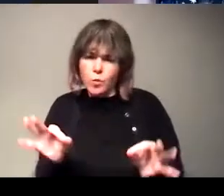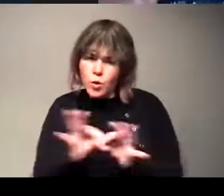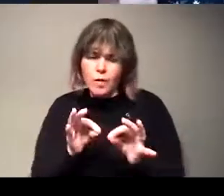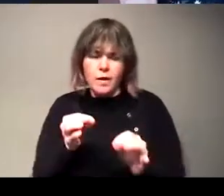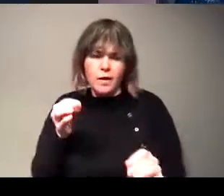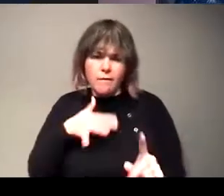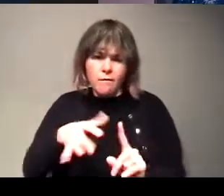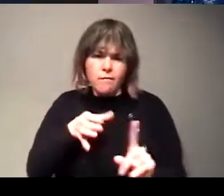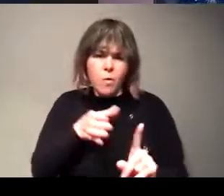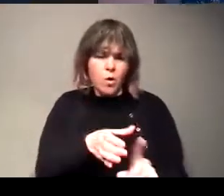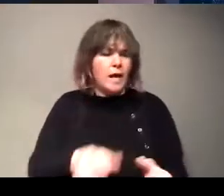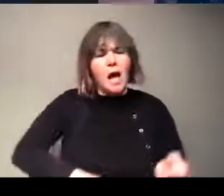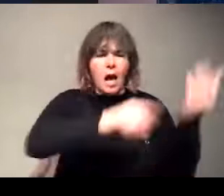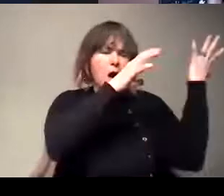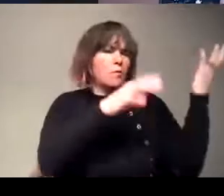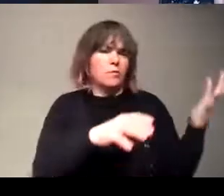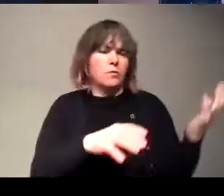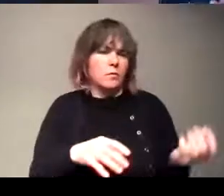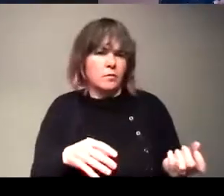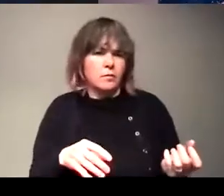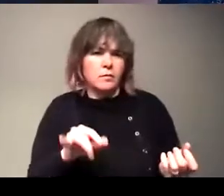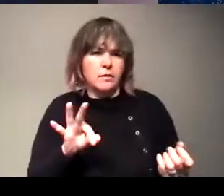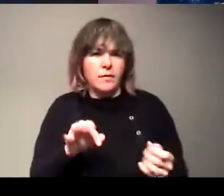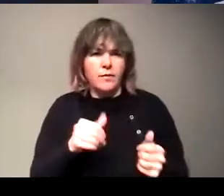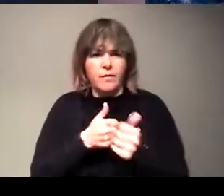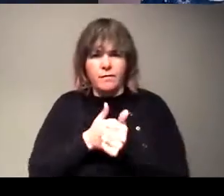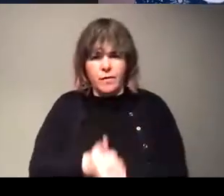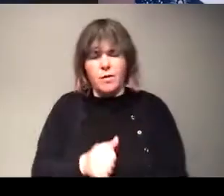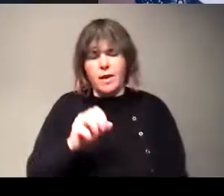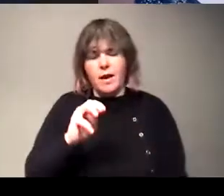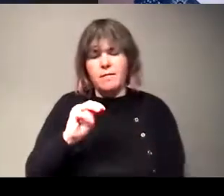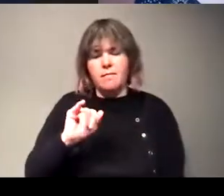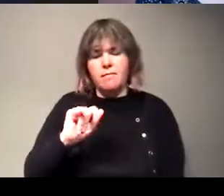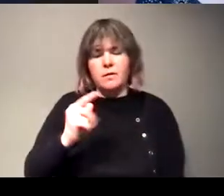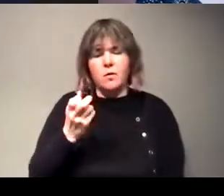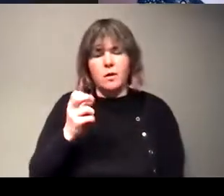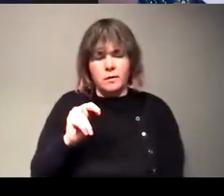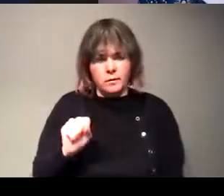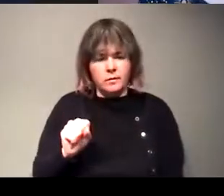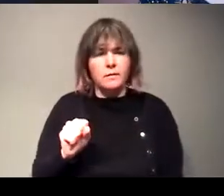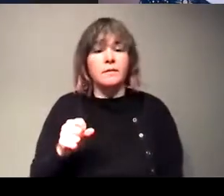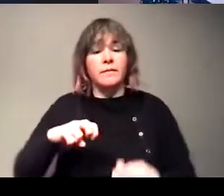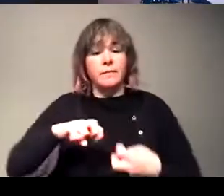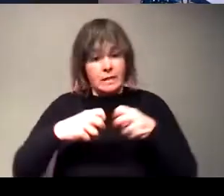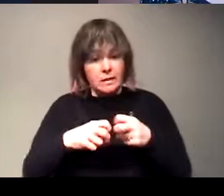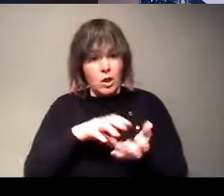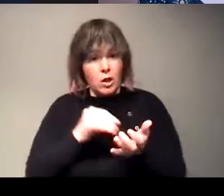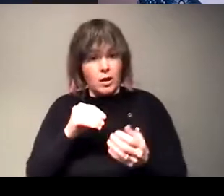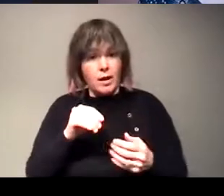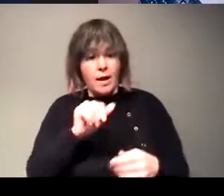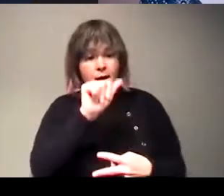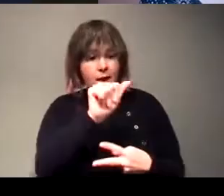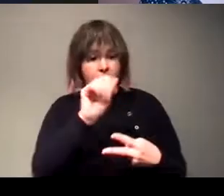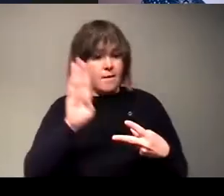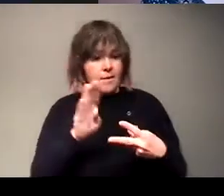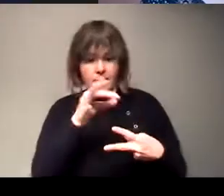that goes out the window if you adhere only to midichlorians. One thing we've learned in physics is that when we have a choice A and choice B,